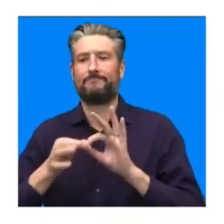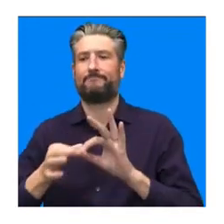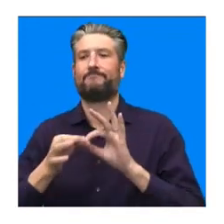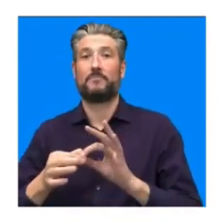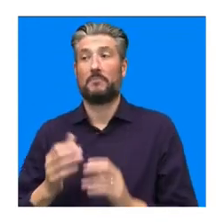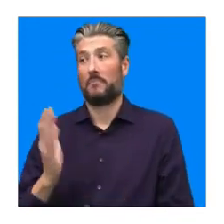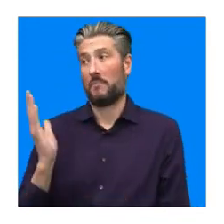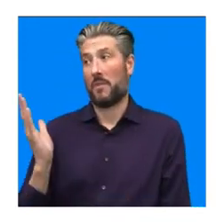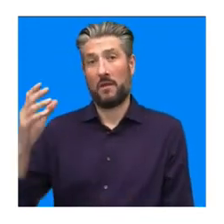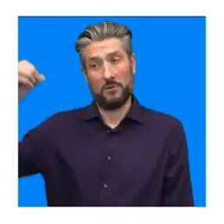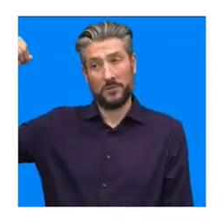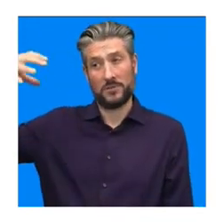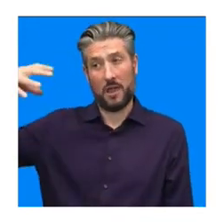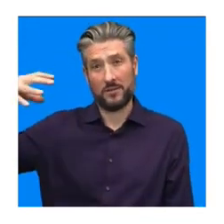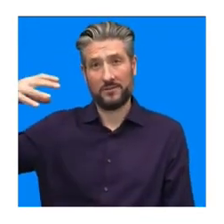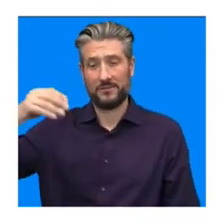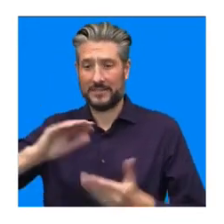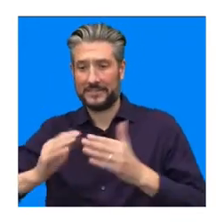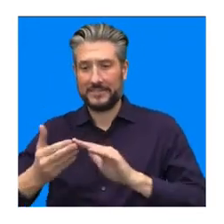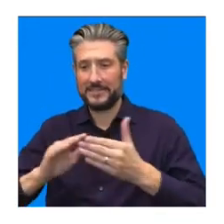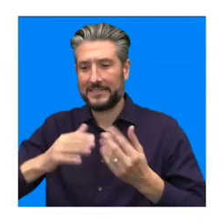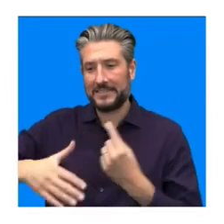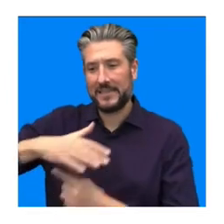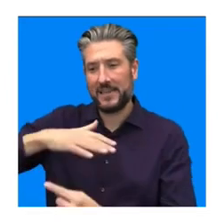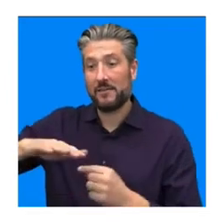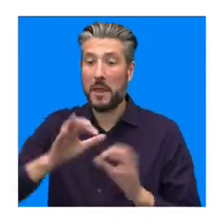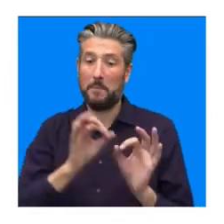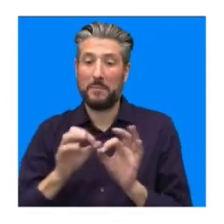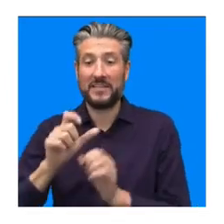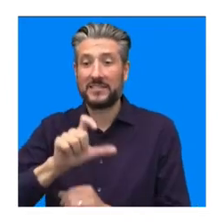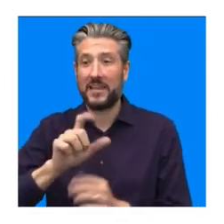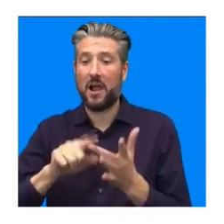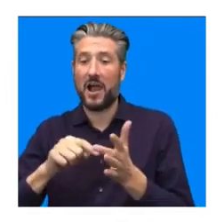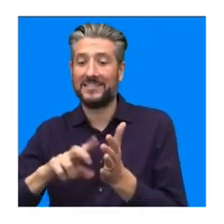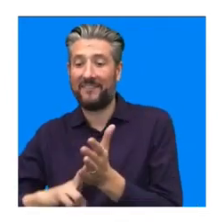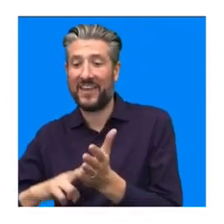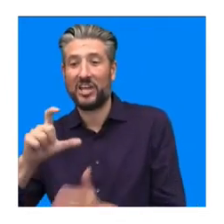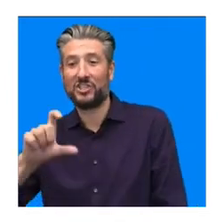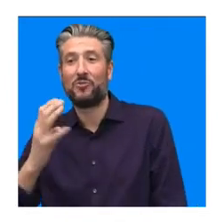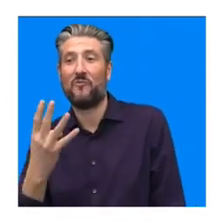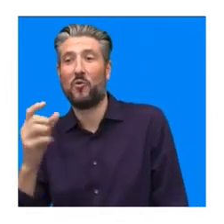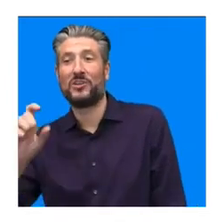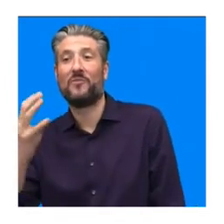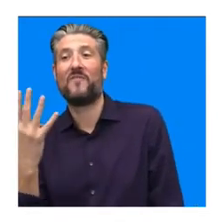cityscape. BBC, ITV, Channel 4, Channel 5.